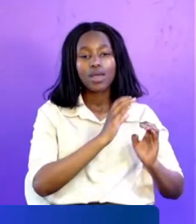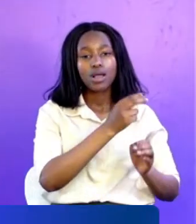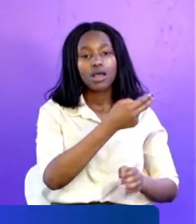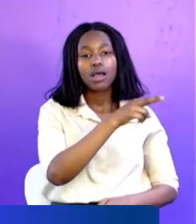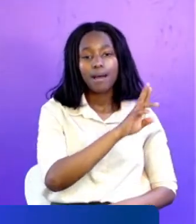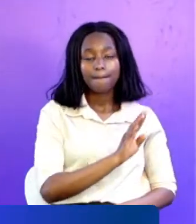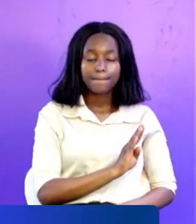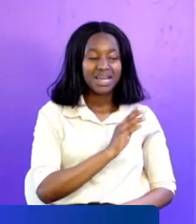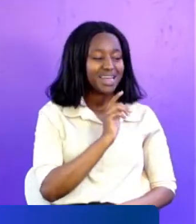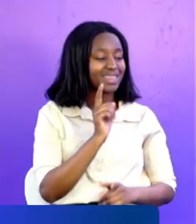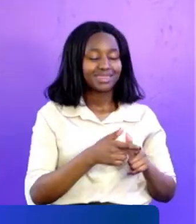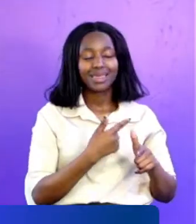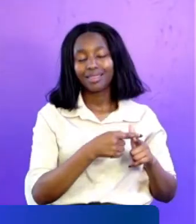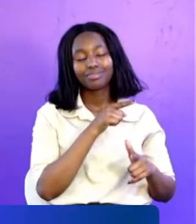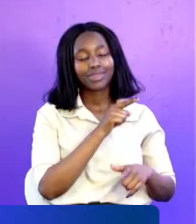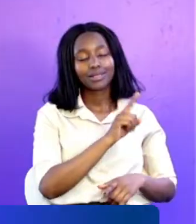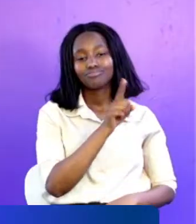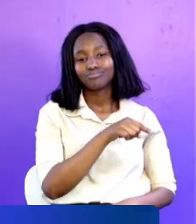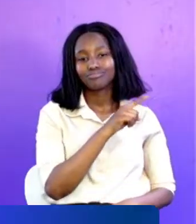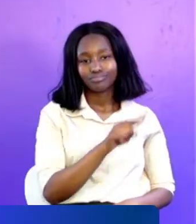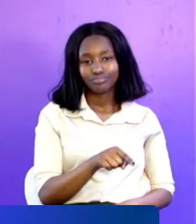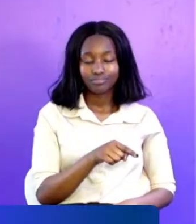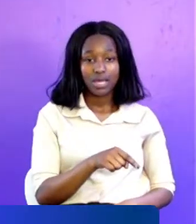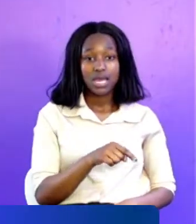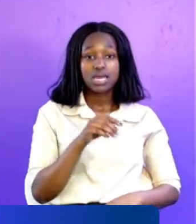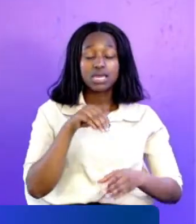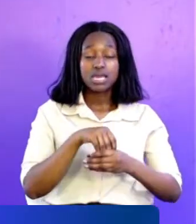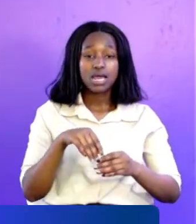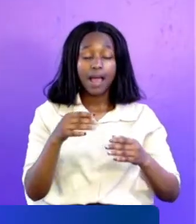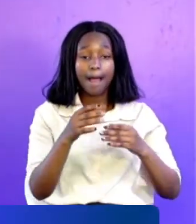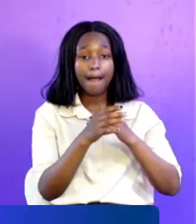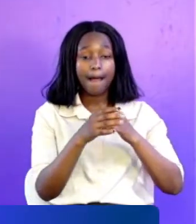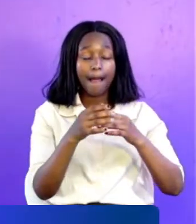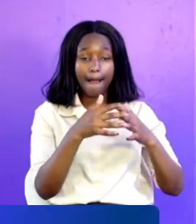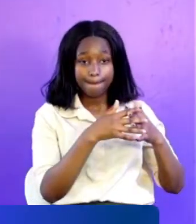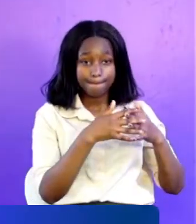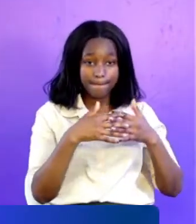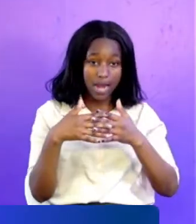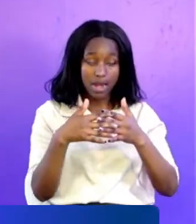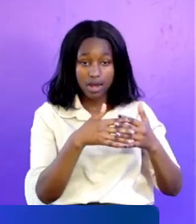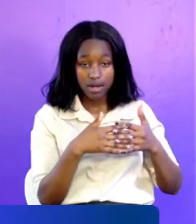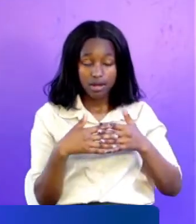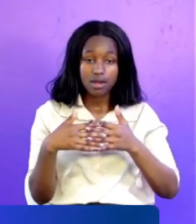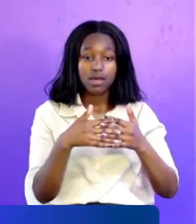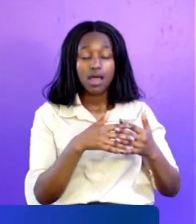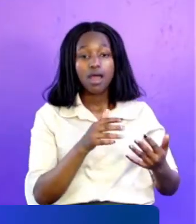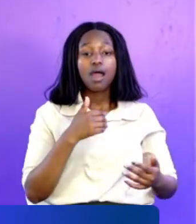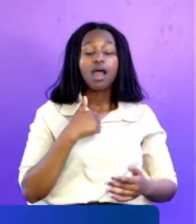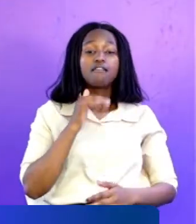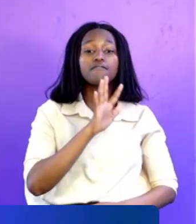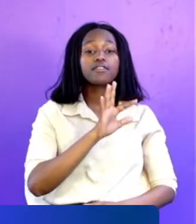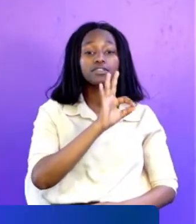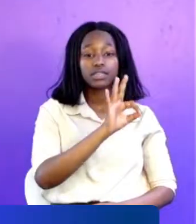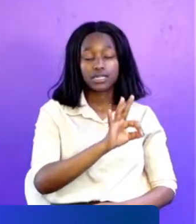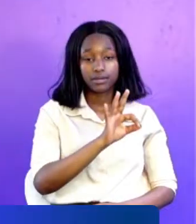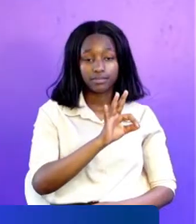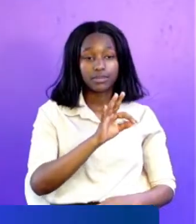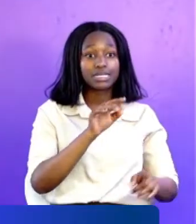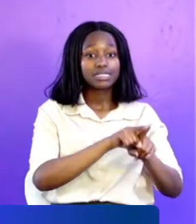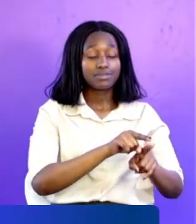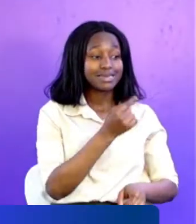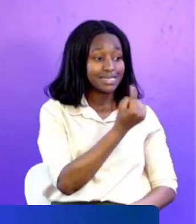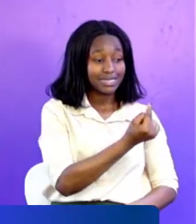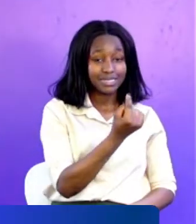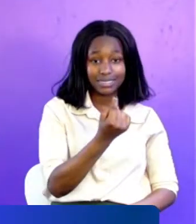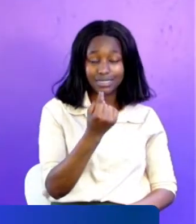You do know why we have 53 states in the US? Because every state plays a role in building the 53 states. Yes.